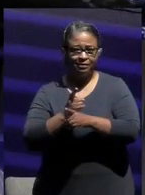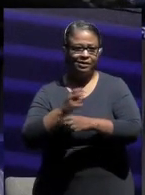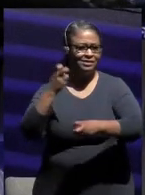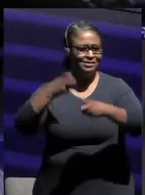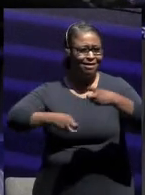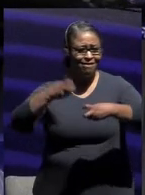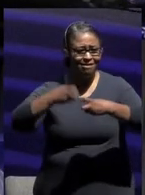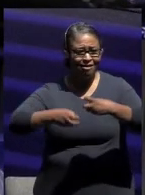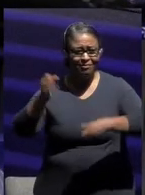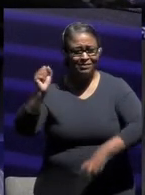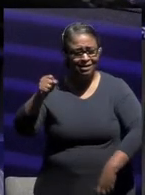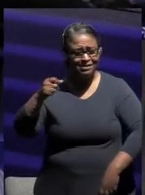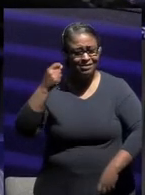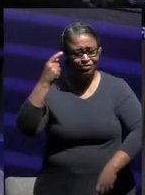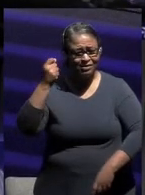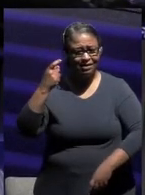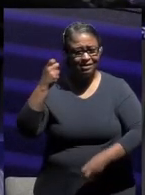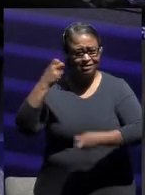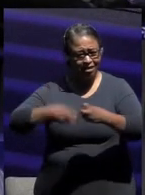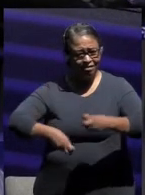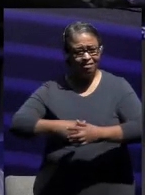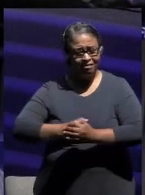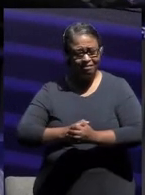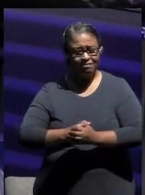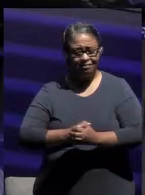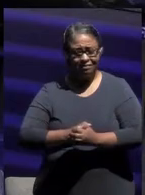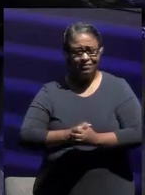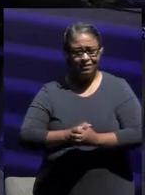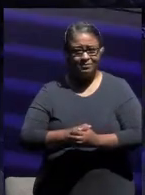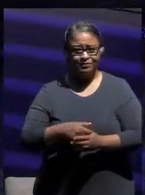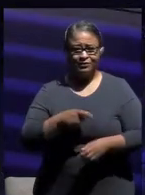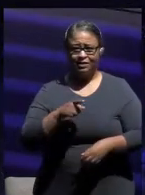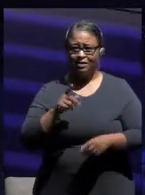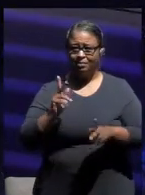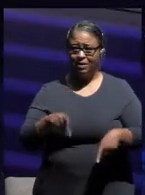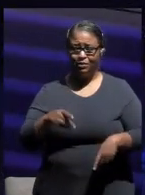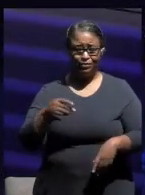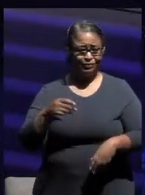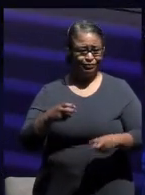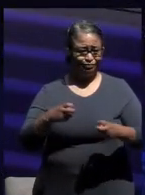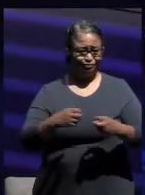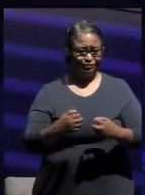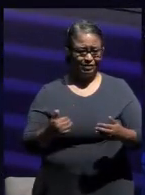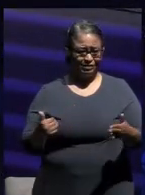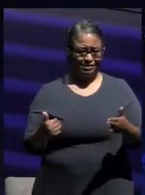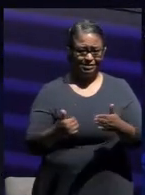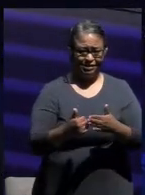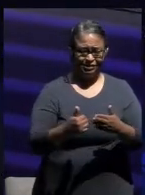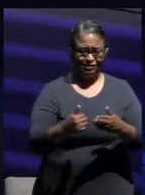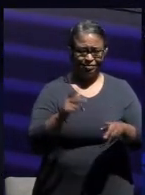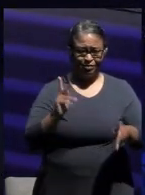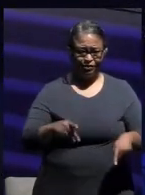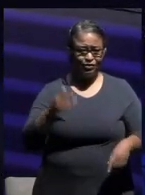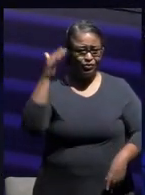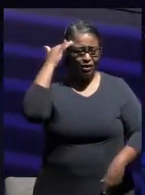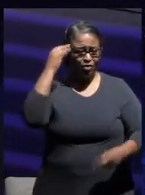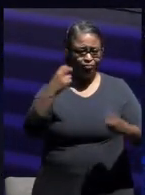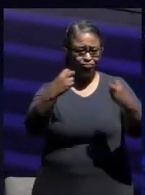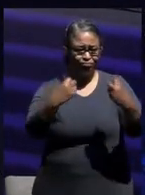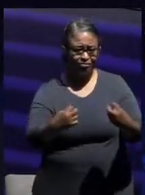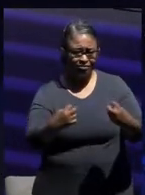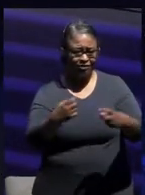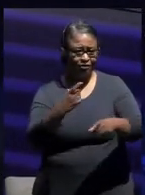do. Right? All y'all sitting next to people you know. You're not sitting next to somebody you don't know. That's the hardest thing to